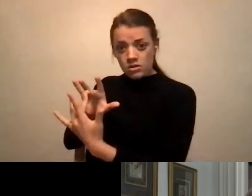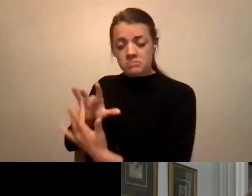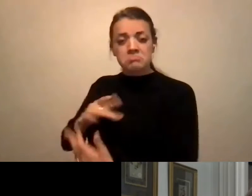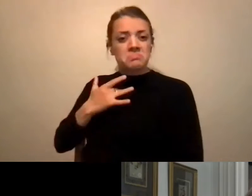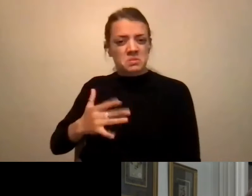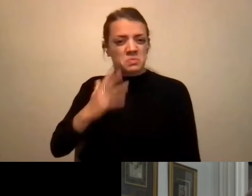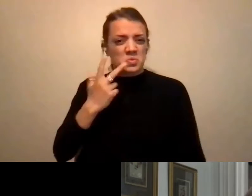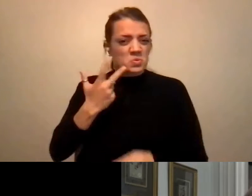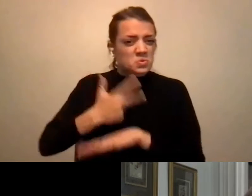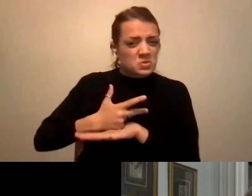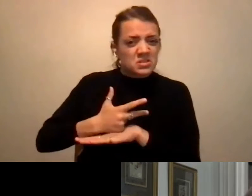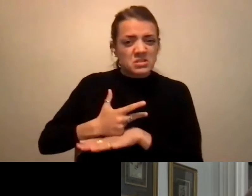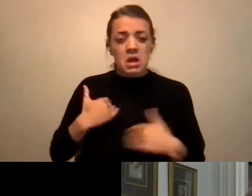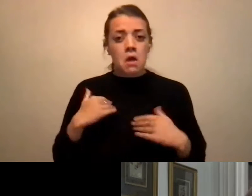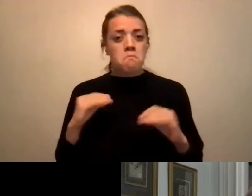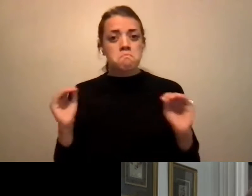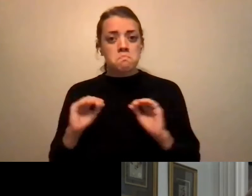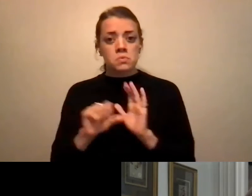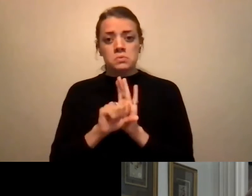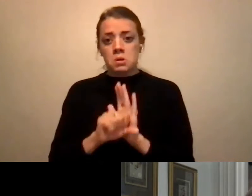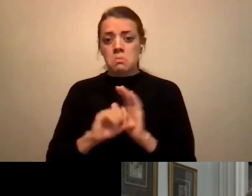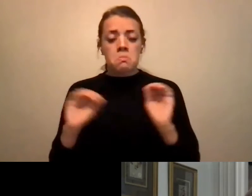fatigue, sore throats.